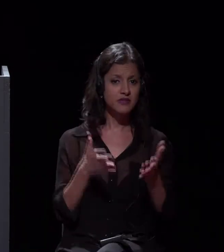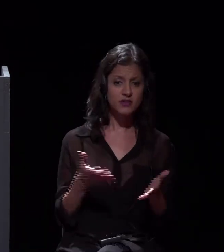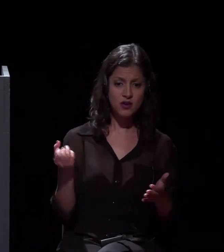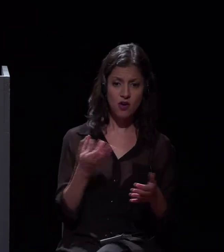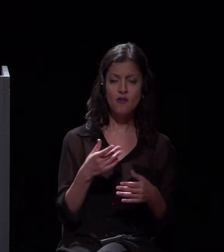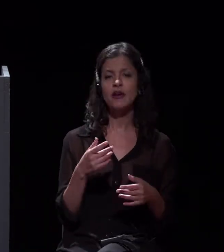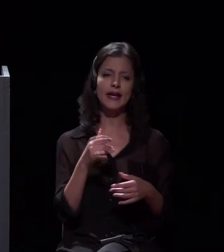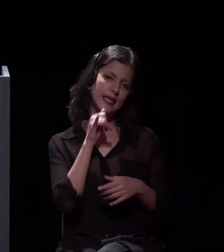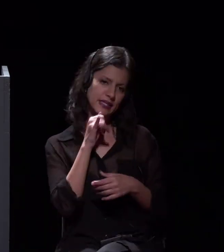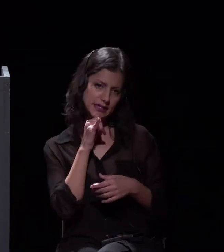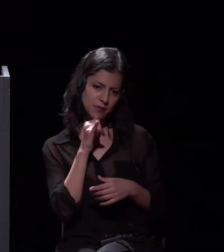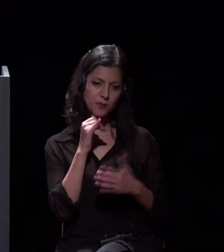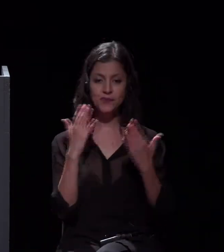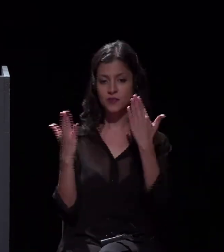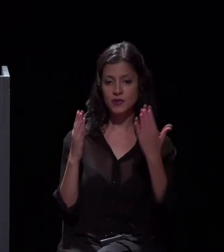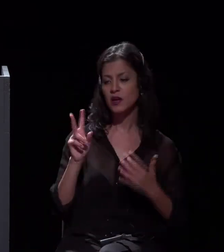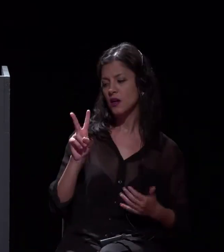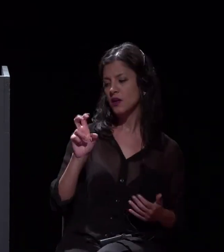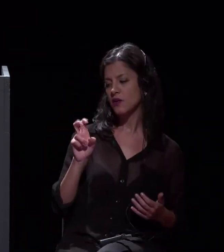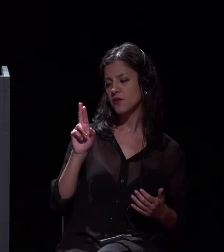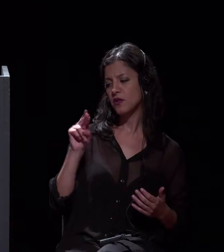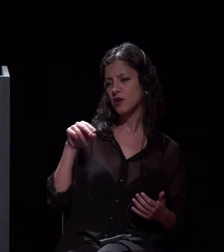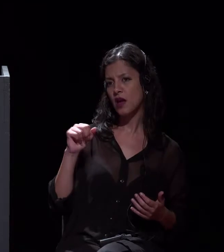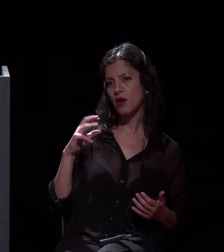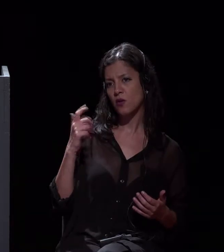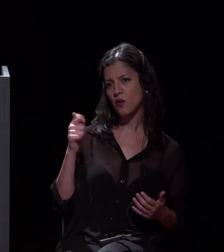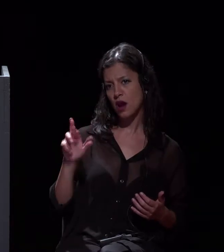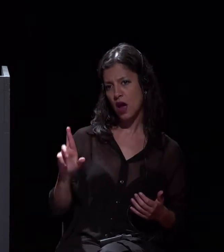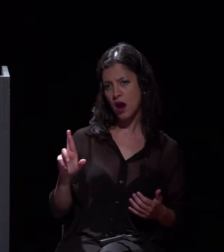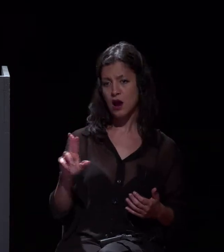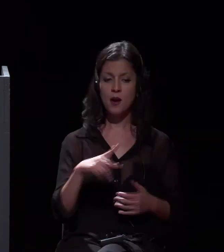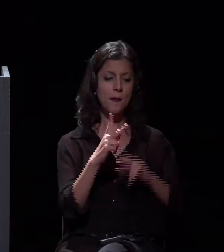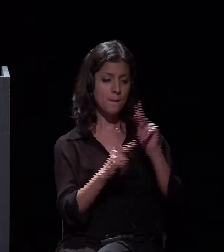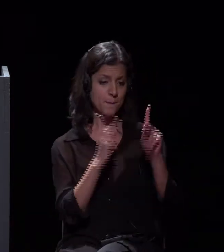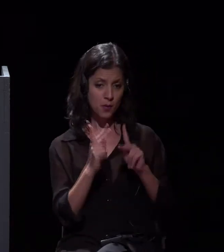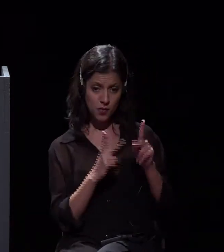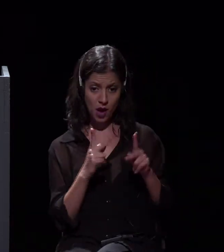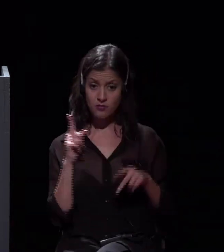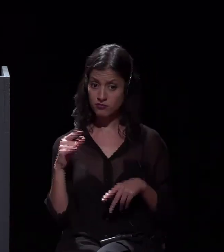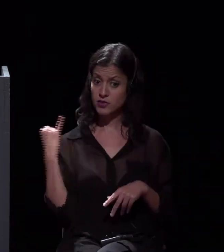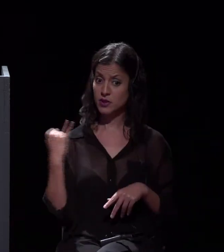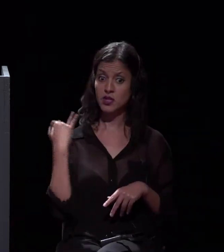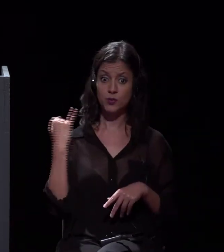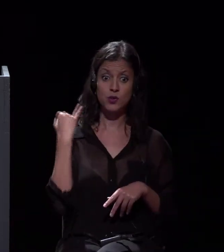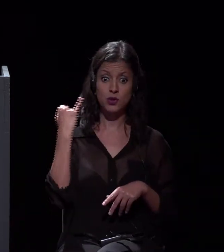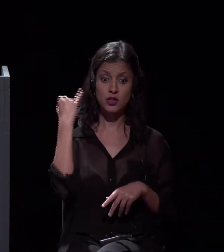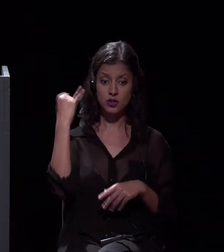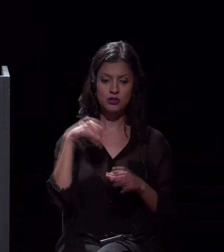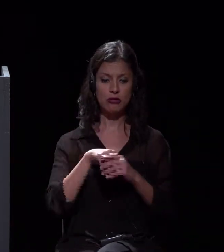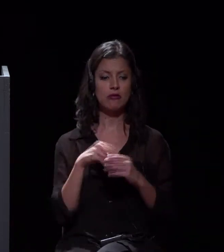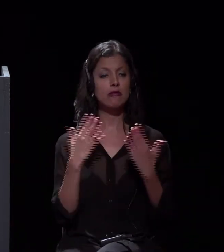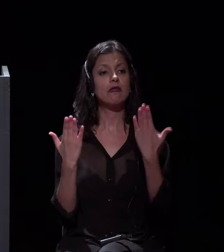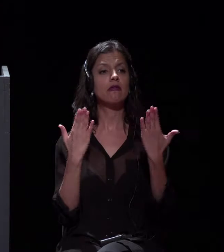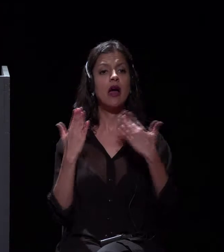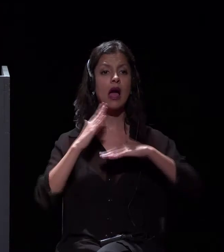which I also think is extremely important in considering these practices, notably those of Brazil,